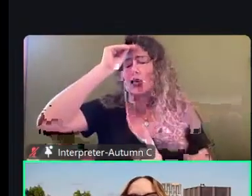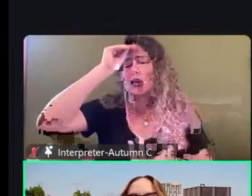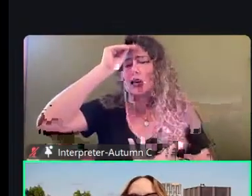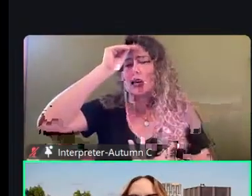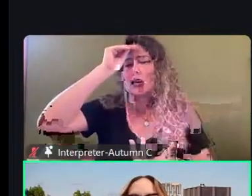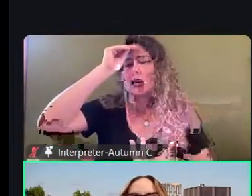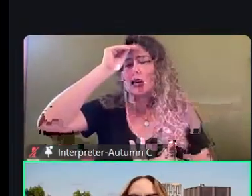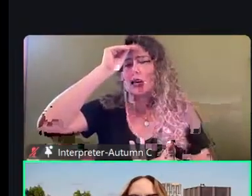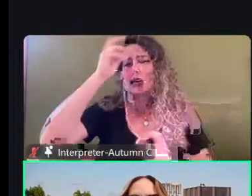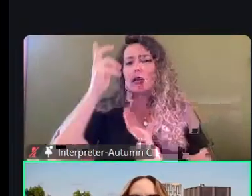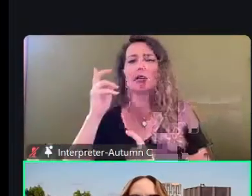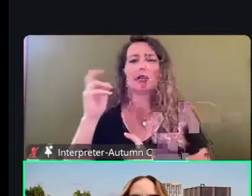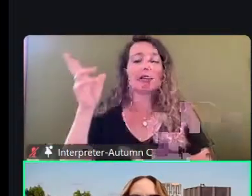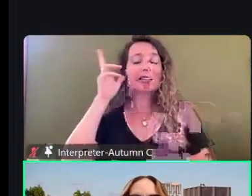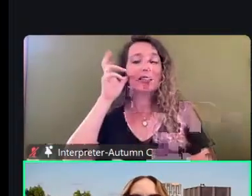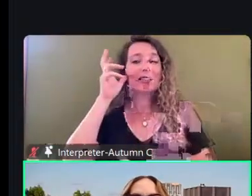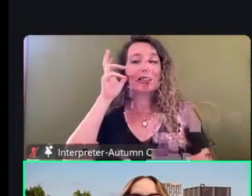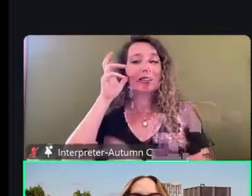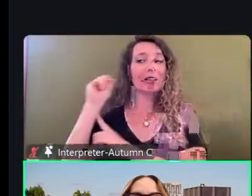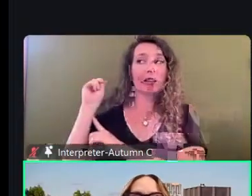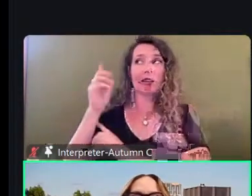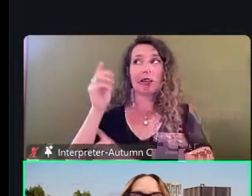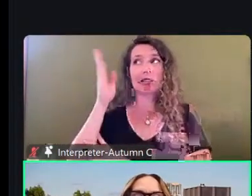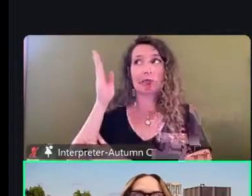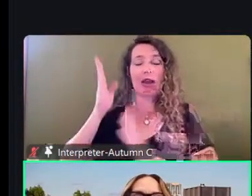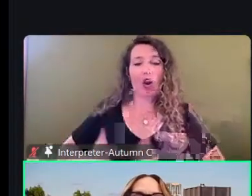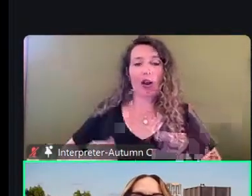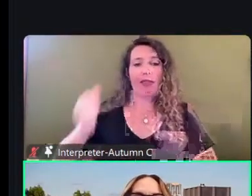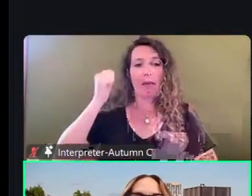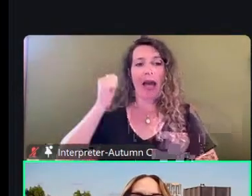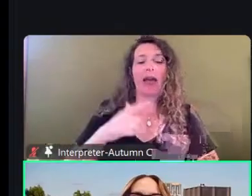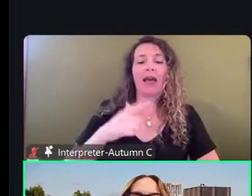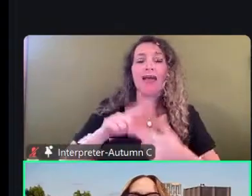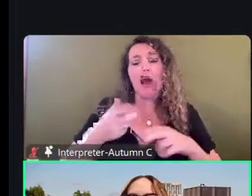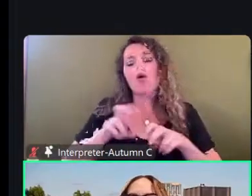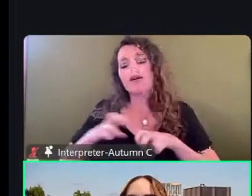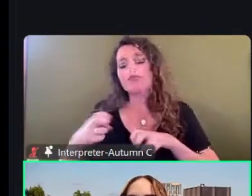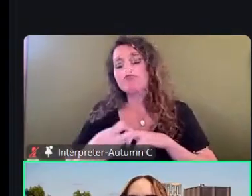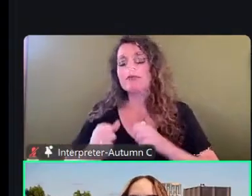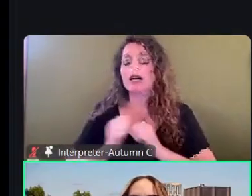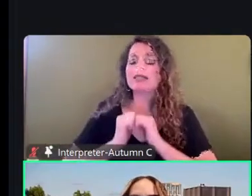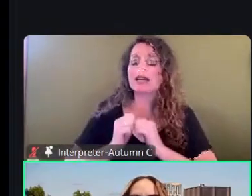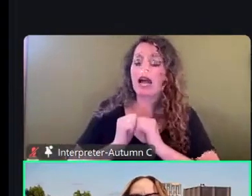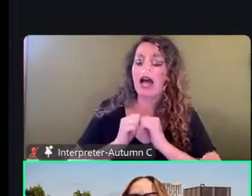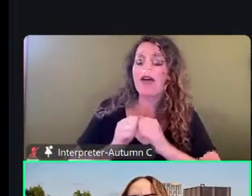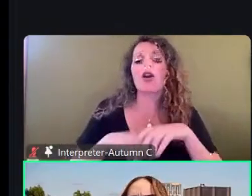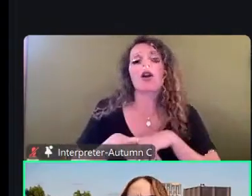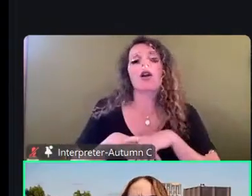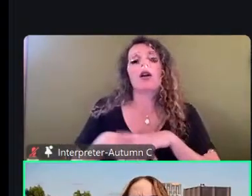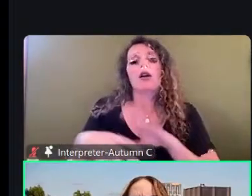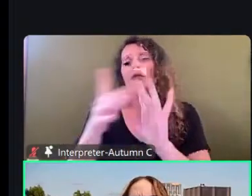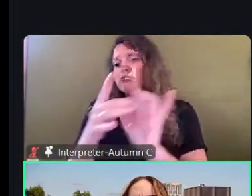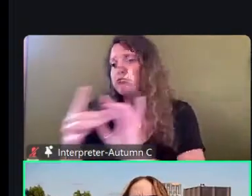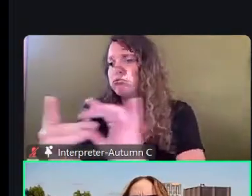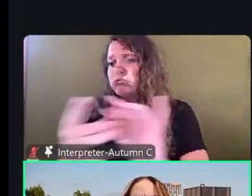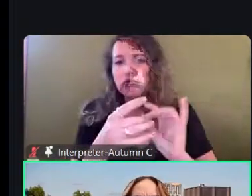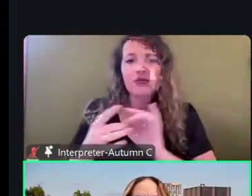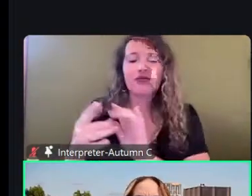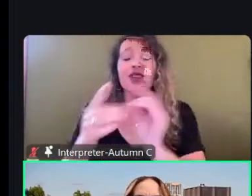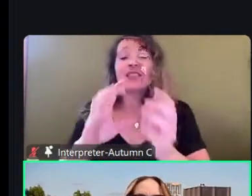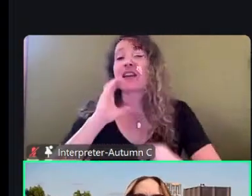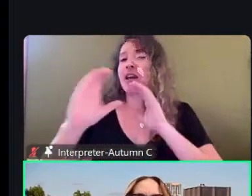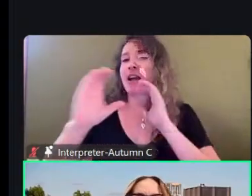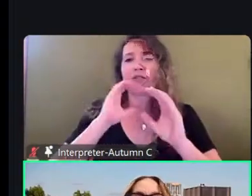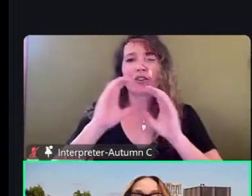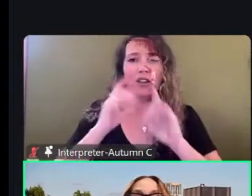is providing in the back. And so we sit together then and we debrief on these activities, a spontaneous conversation that comes from